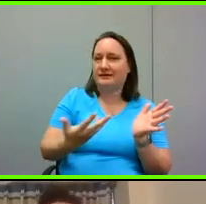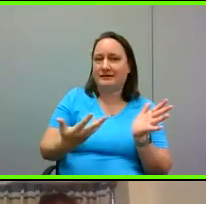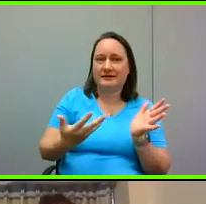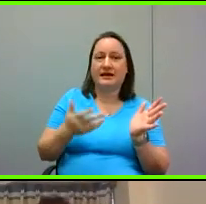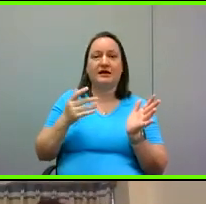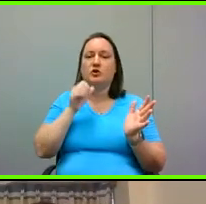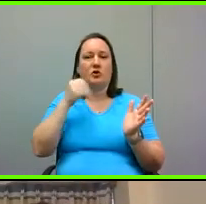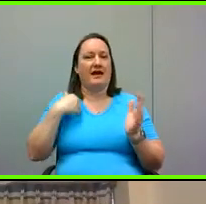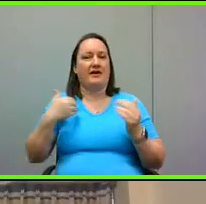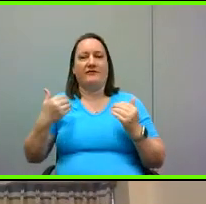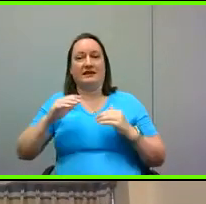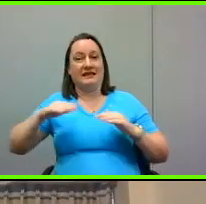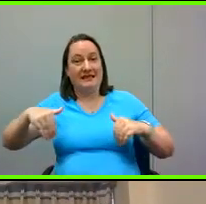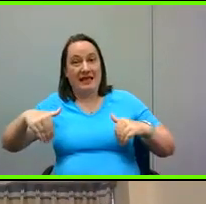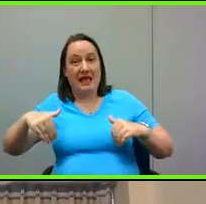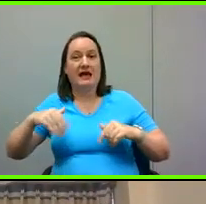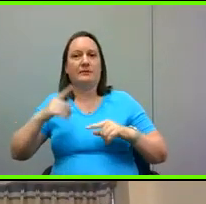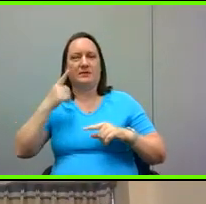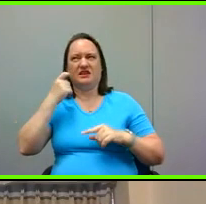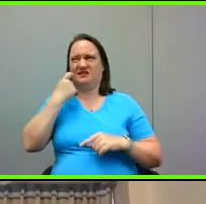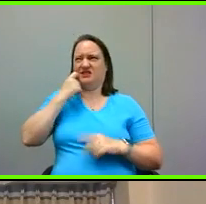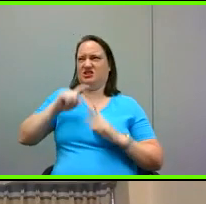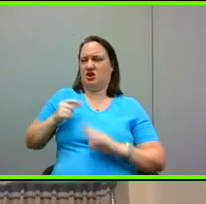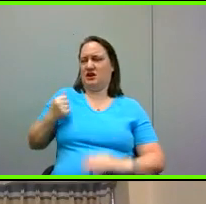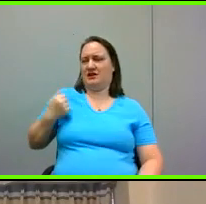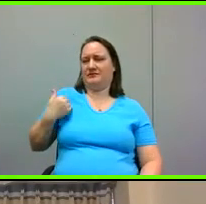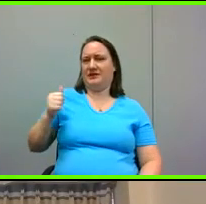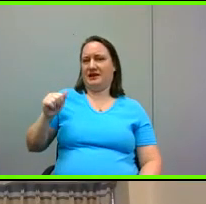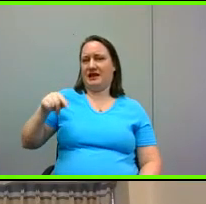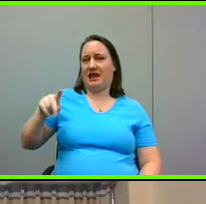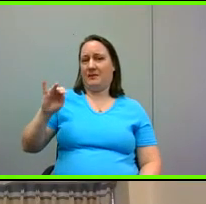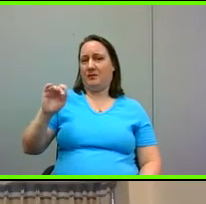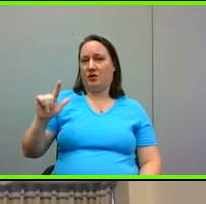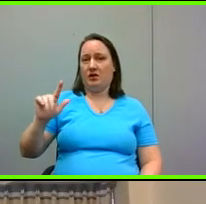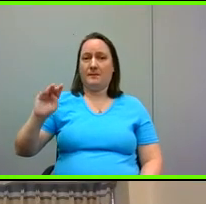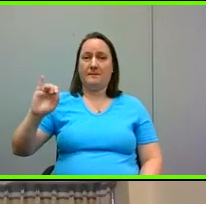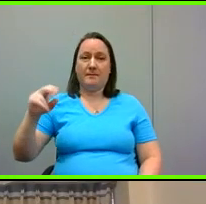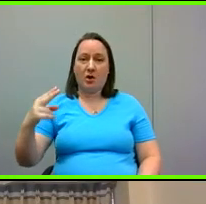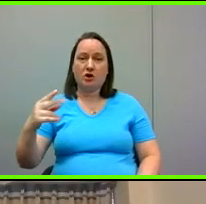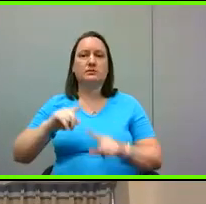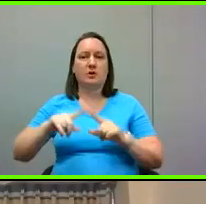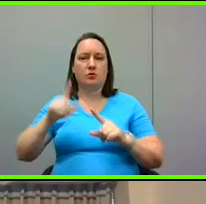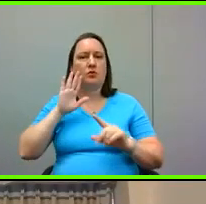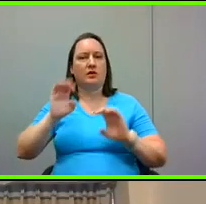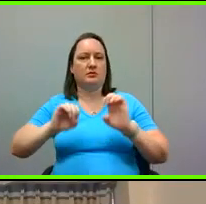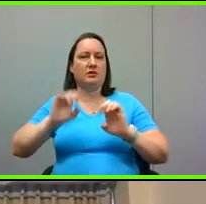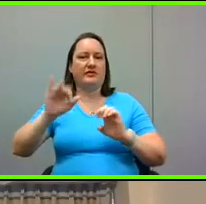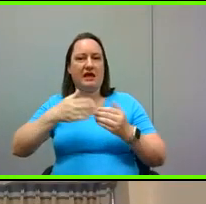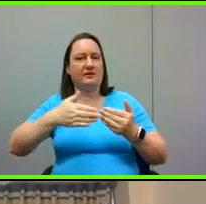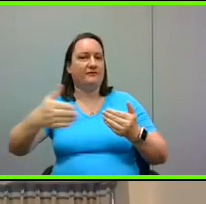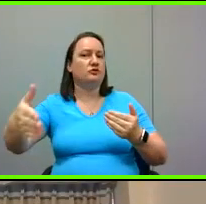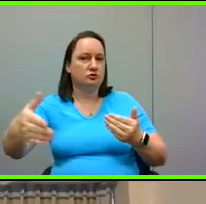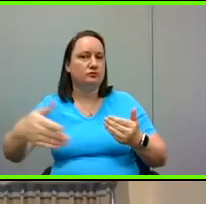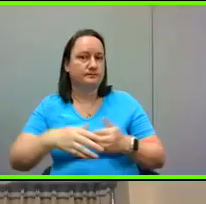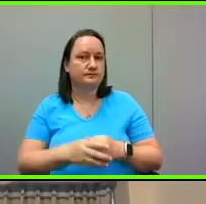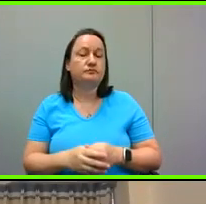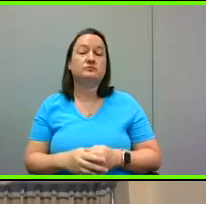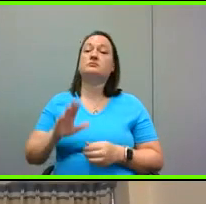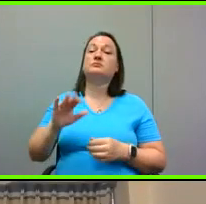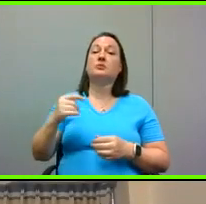started April or March. So we will probably look at that in the future moving forward. We are, though,